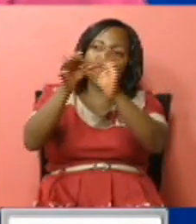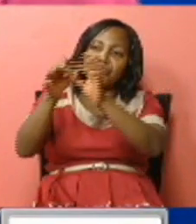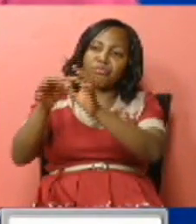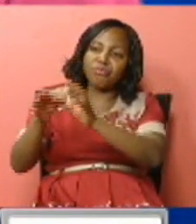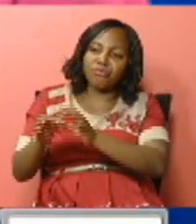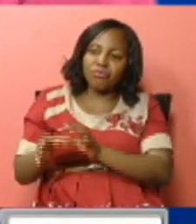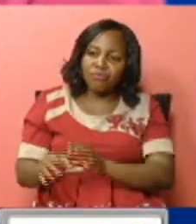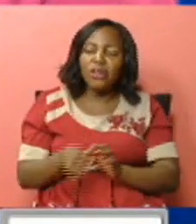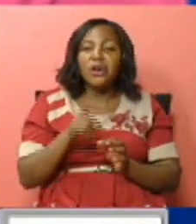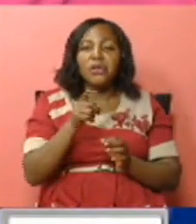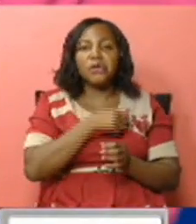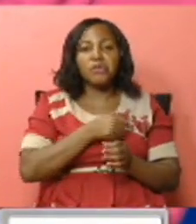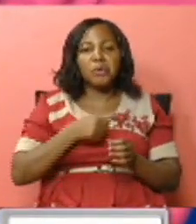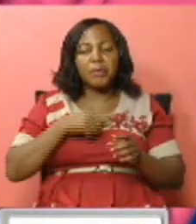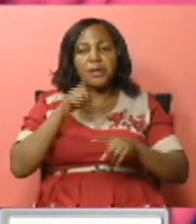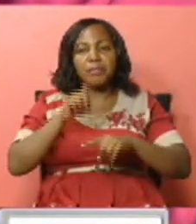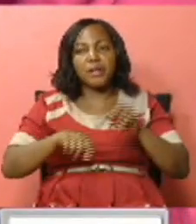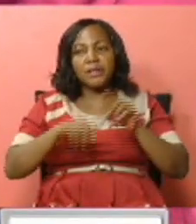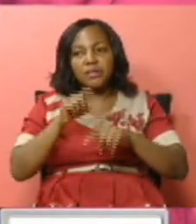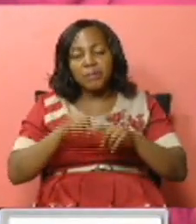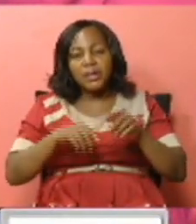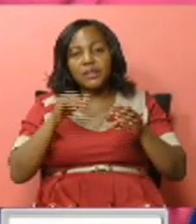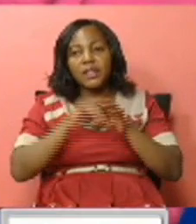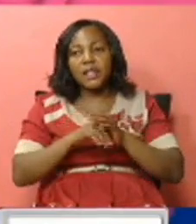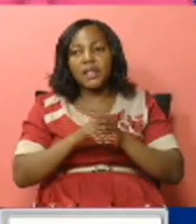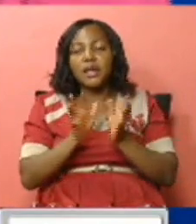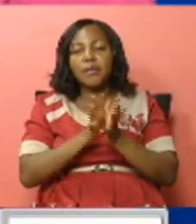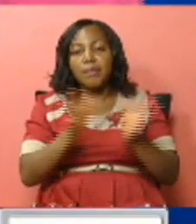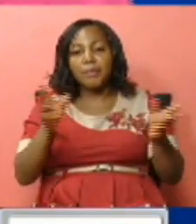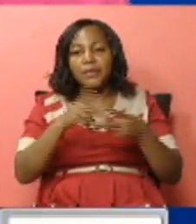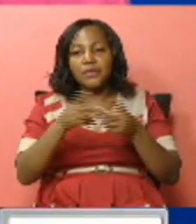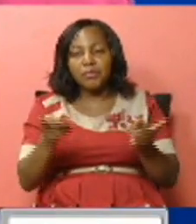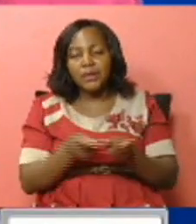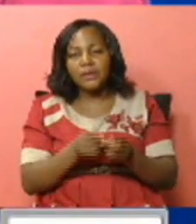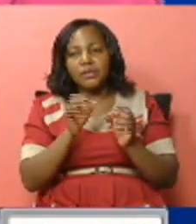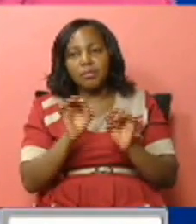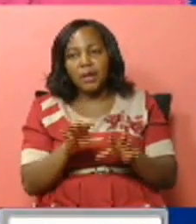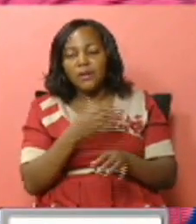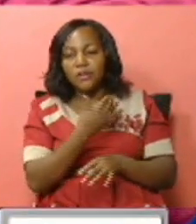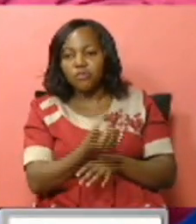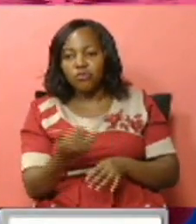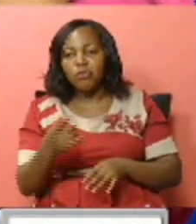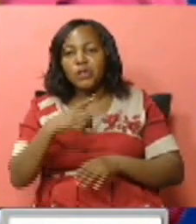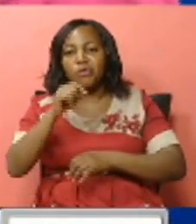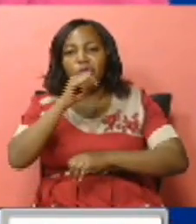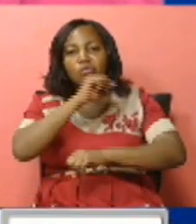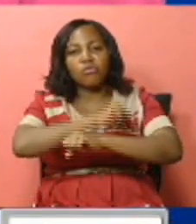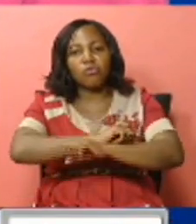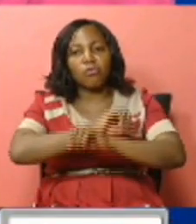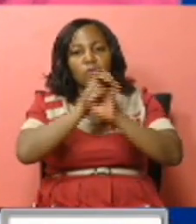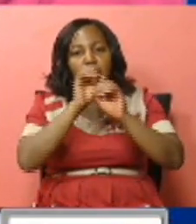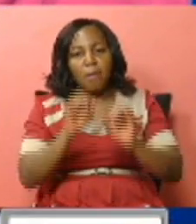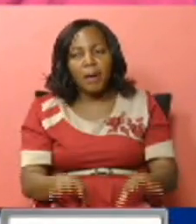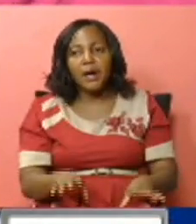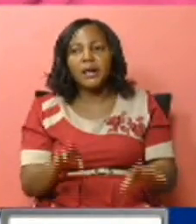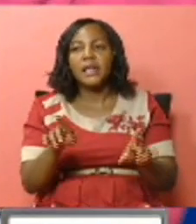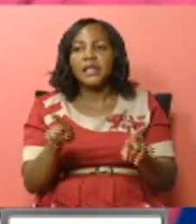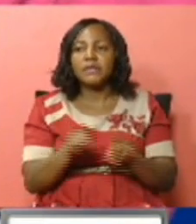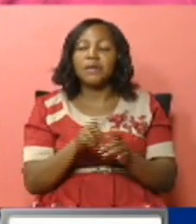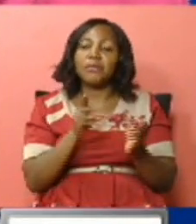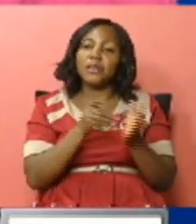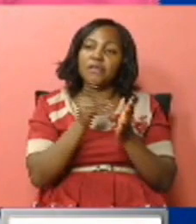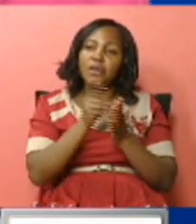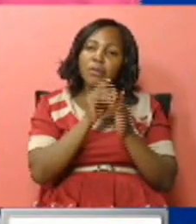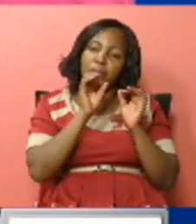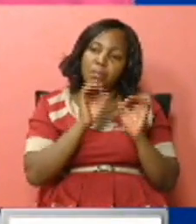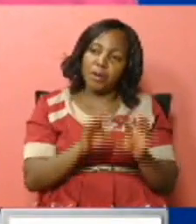behind, not participating in public spaces, especially for the women. The children not participating in school and being able to build themselves